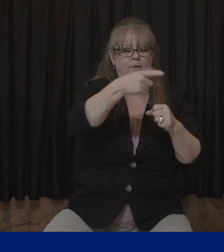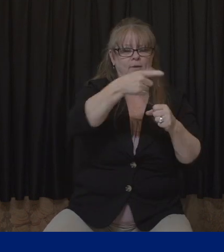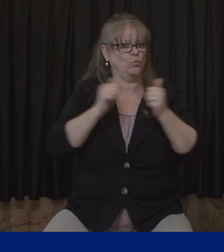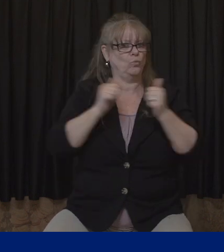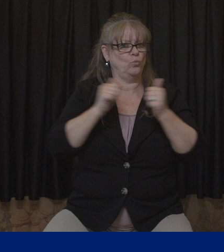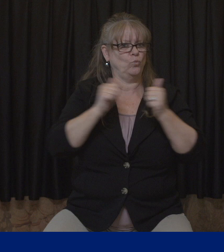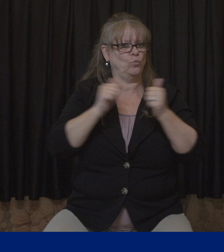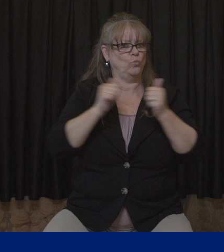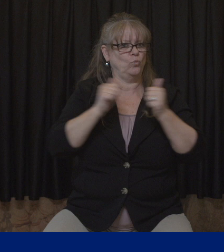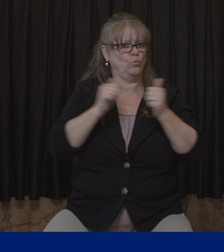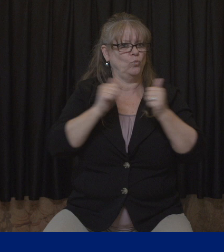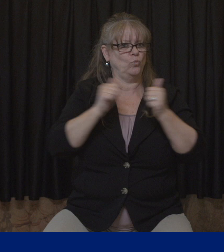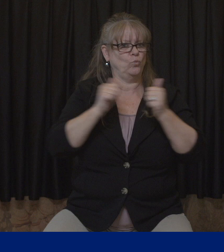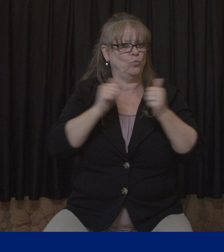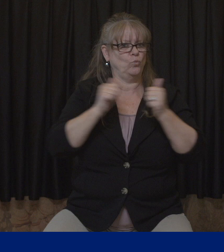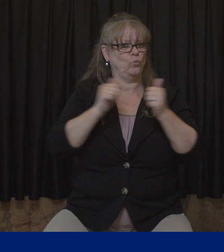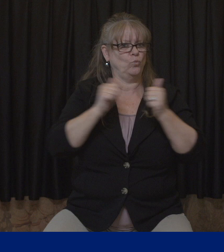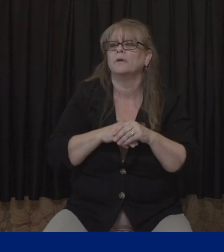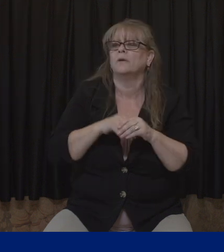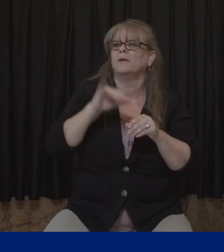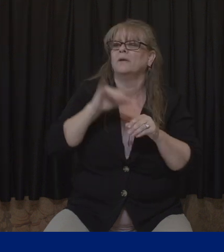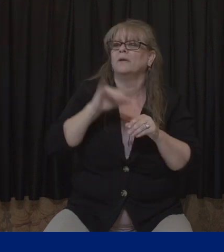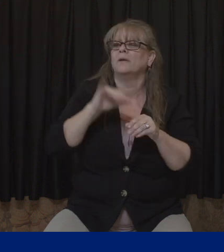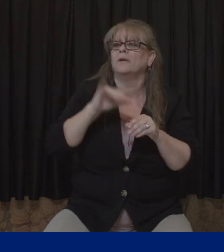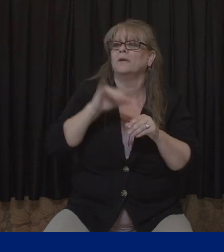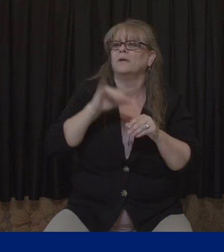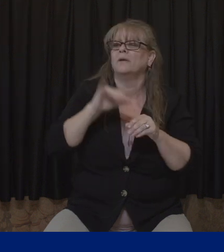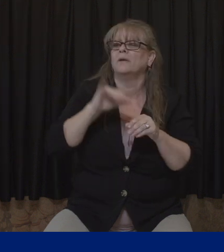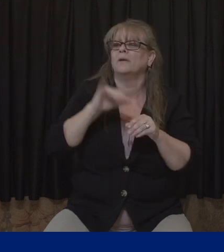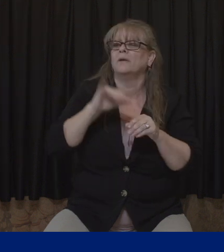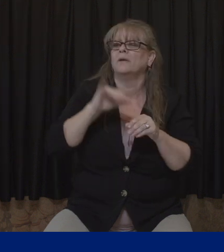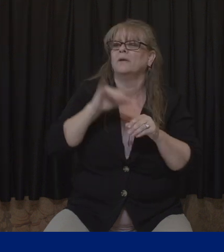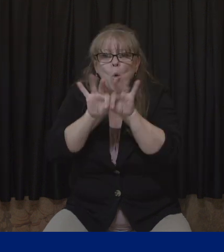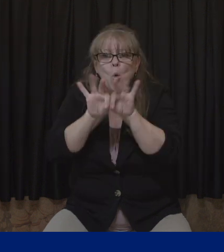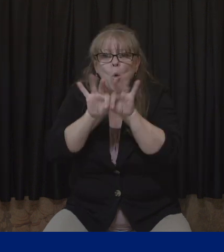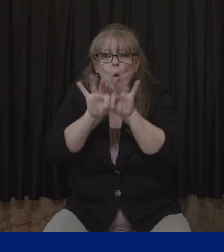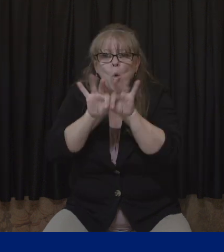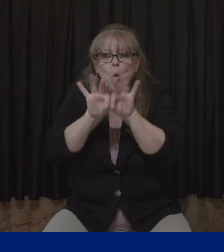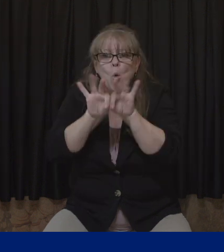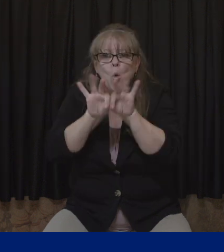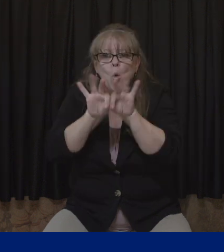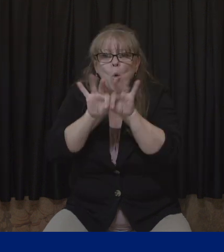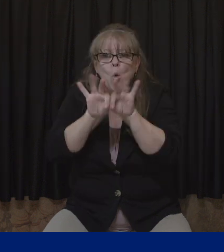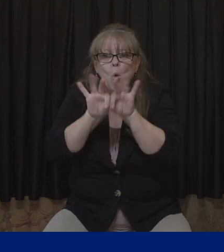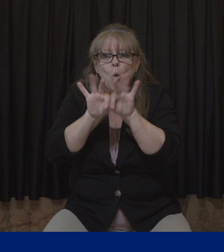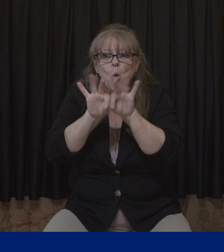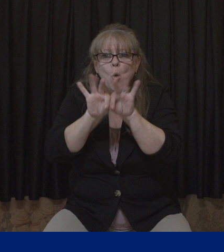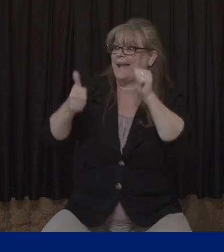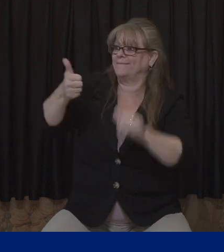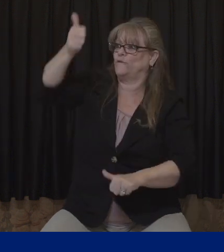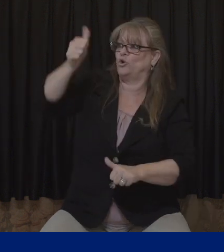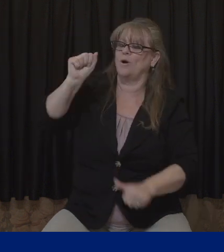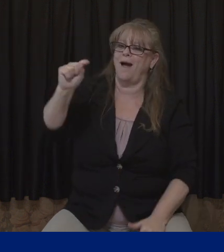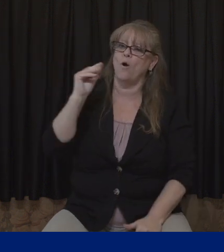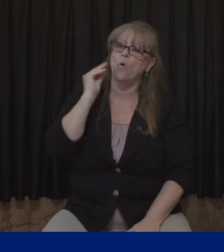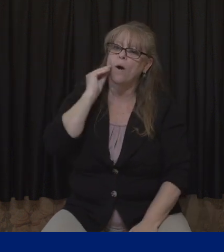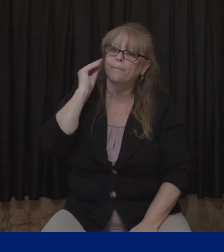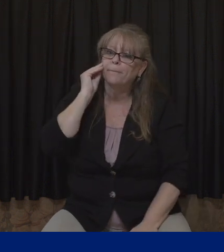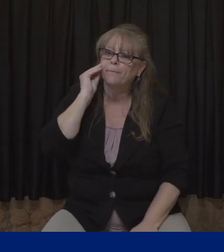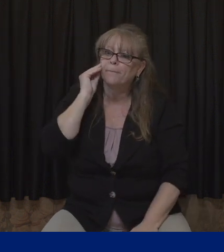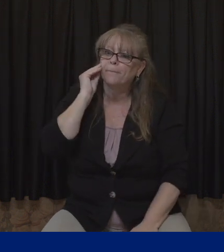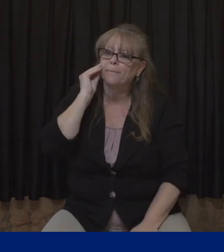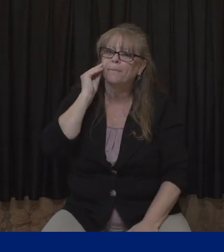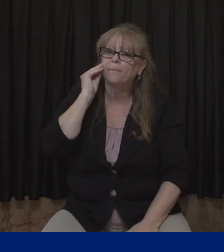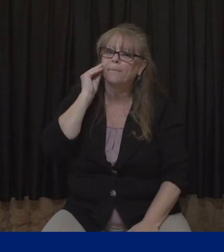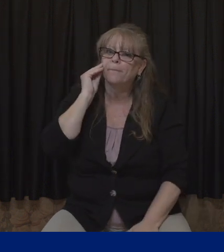safer at home. I want to lay out the goals of safer at home guidance, right? So we'll show these slides probably in a month or month and a half, and you